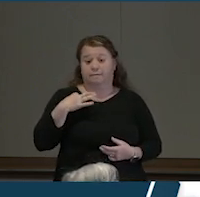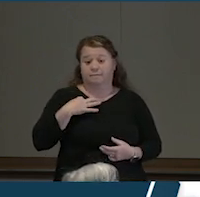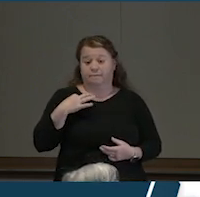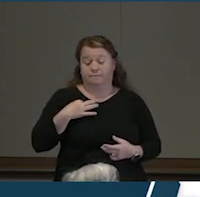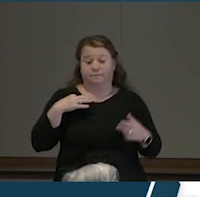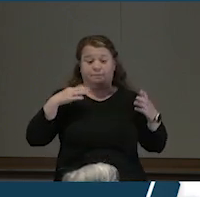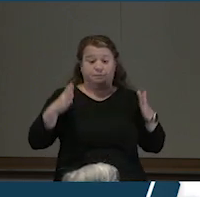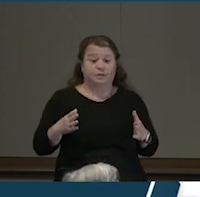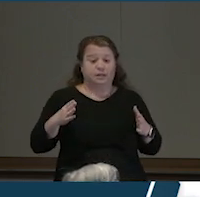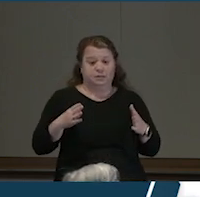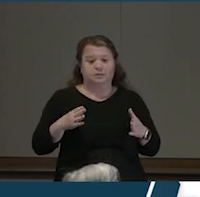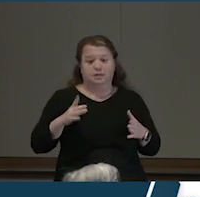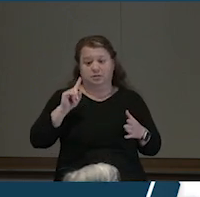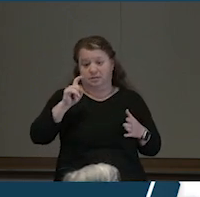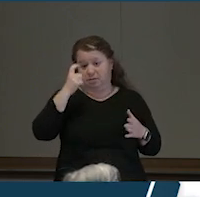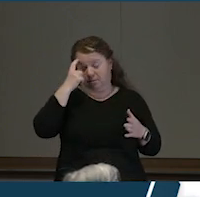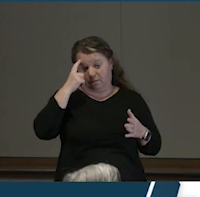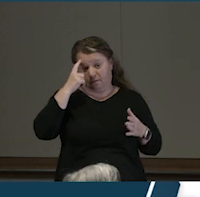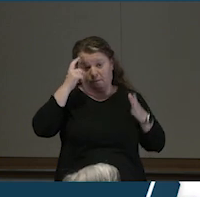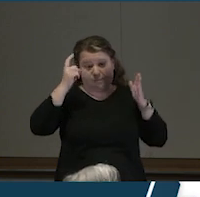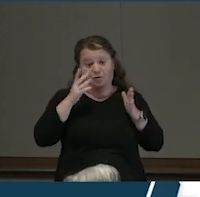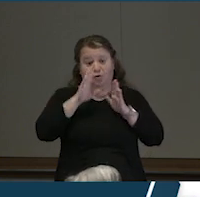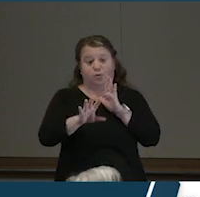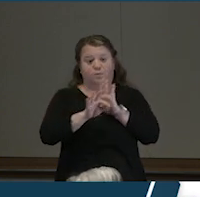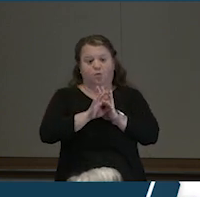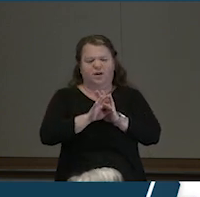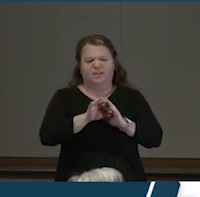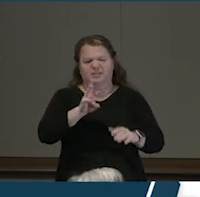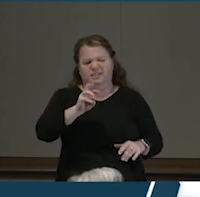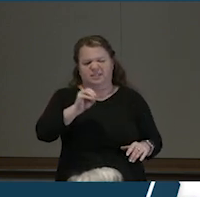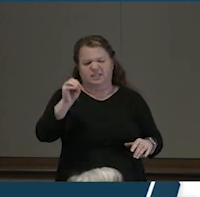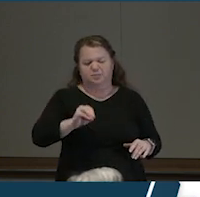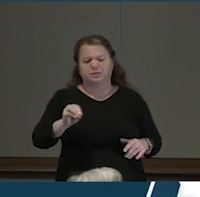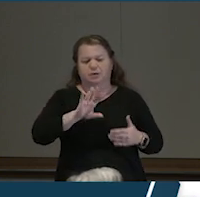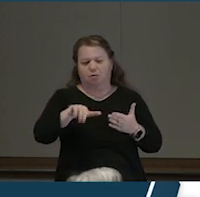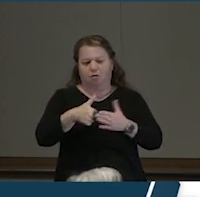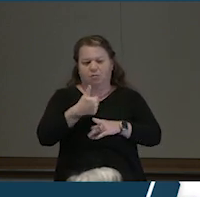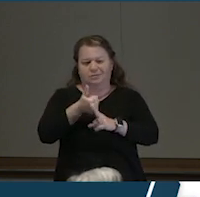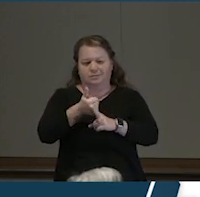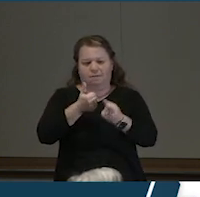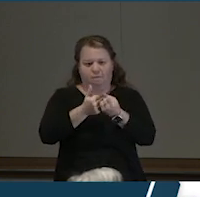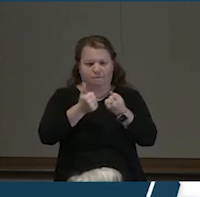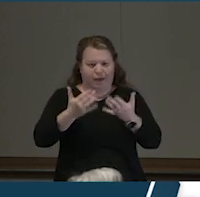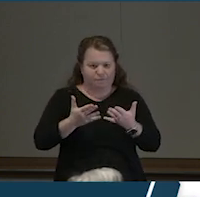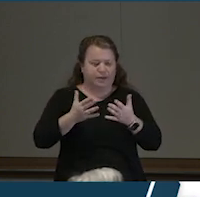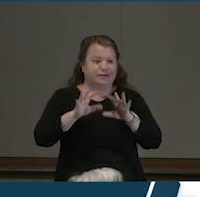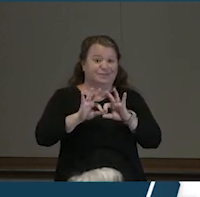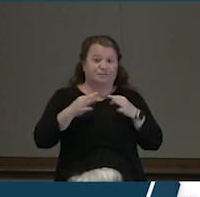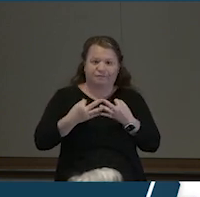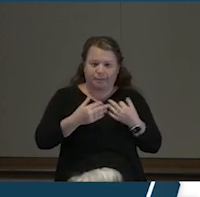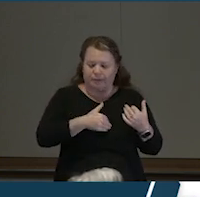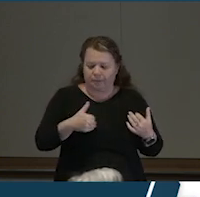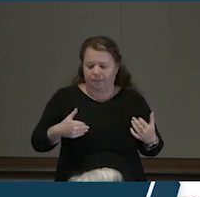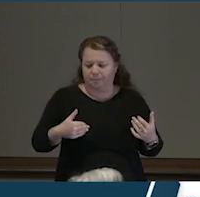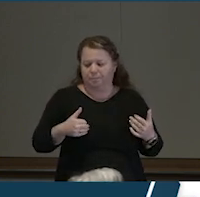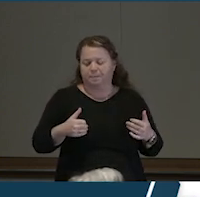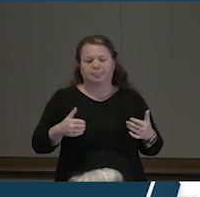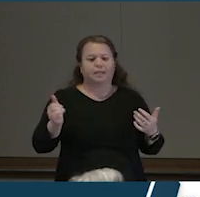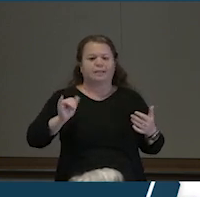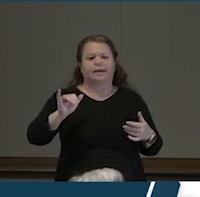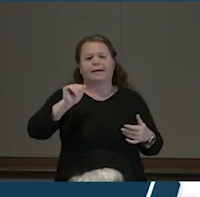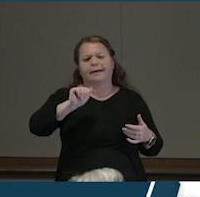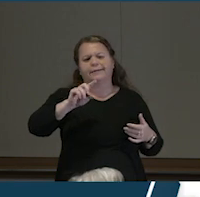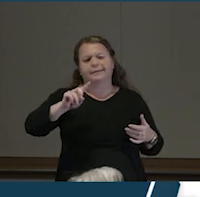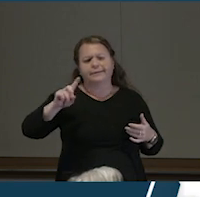They're appointed by the governor. At least 60% of them are self-advocates, family members. So there are, like, APD